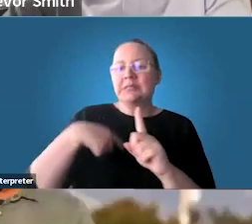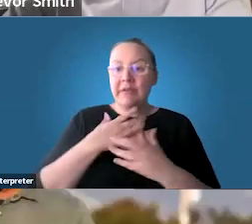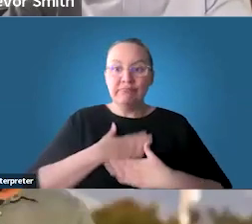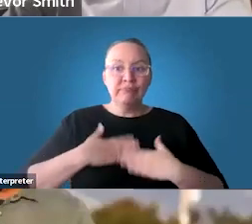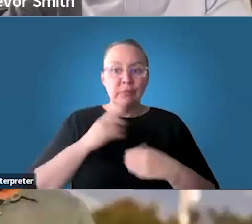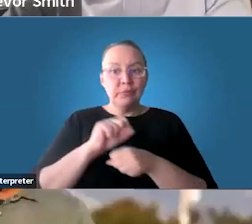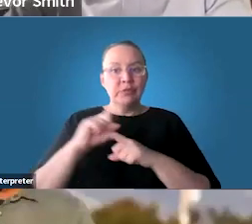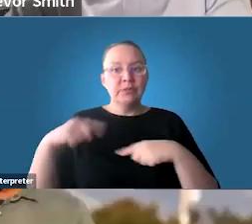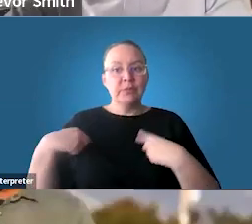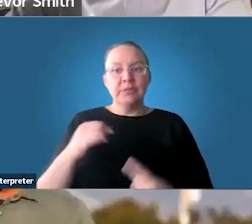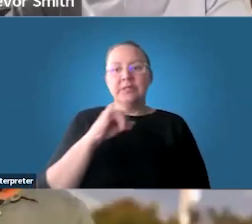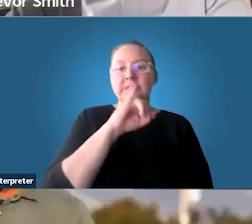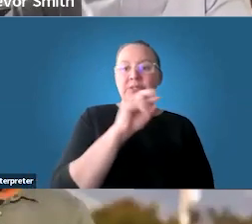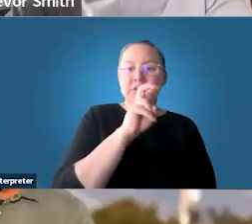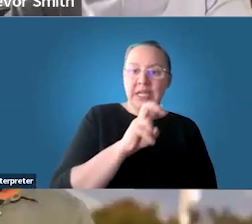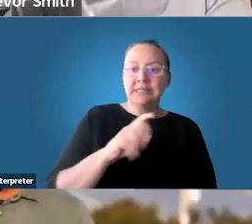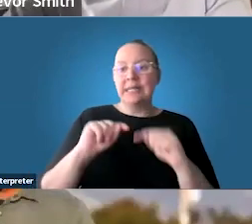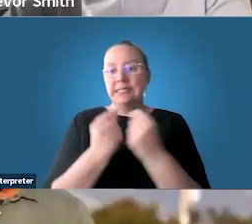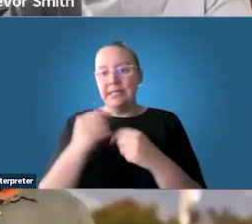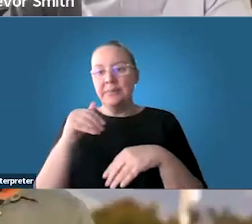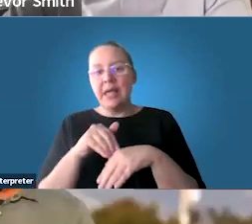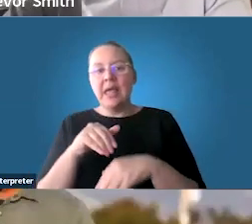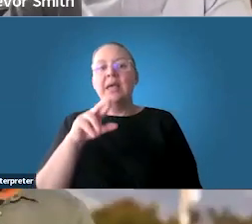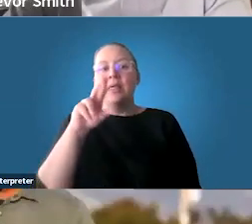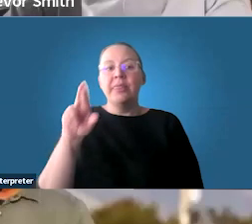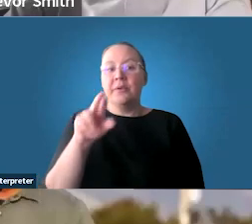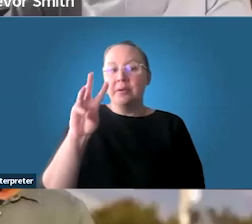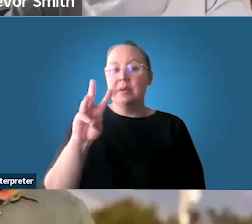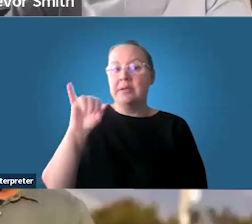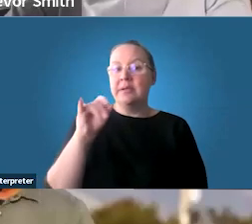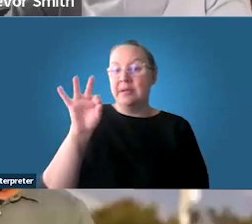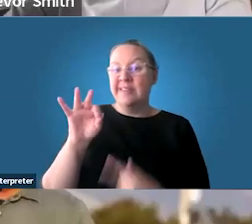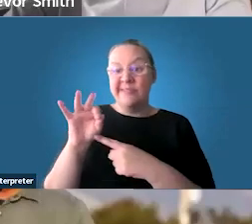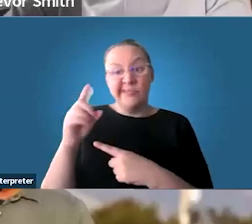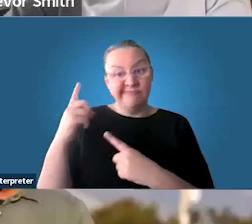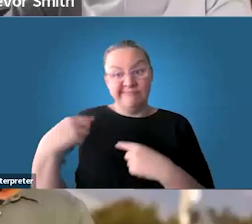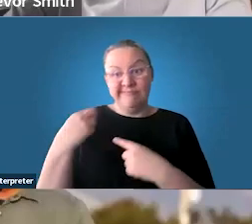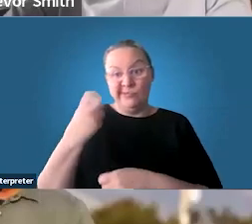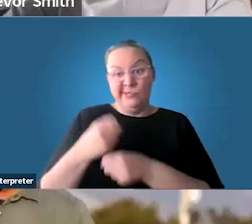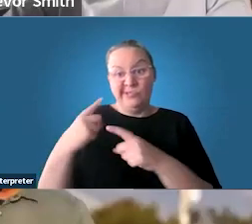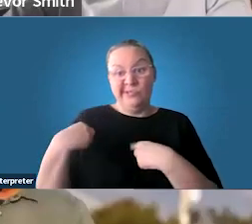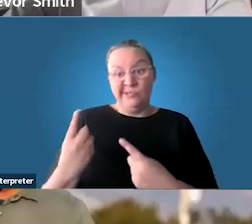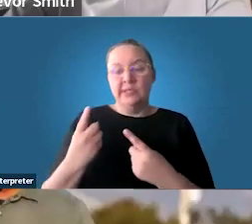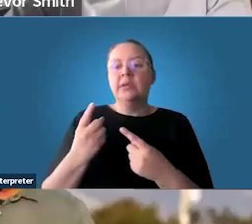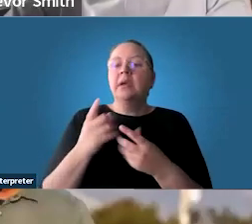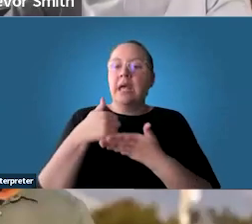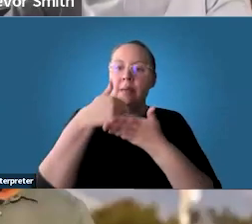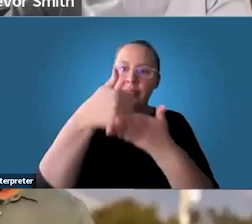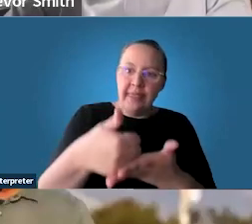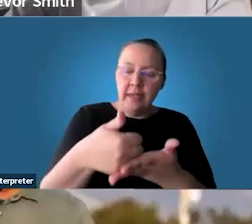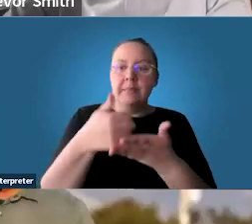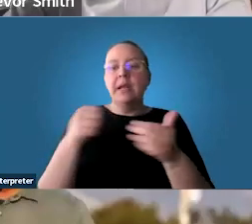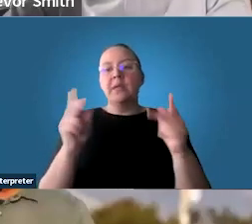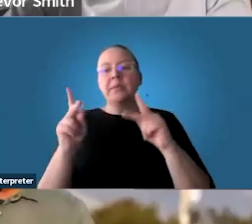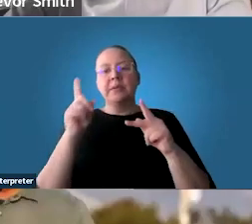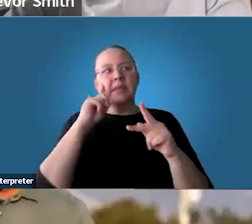working with Jess and the team at the Robert Wood Johnson Foundation for over the past 2 years now to help them and others really